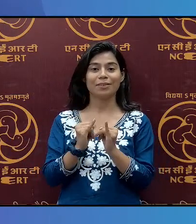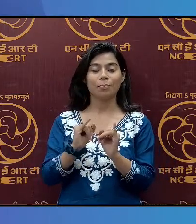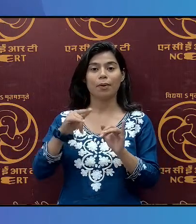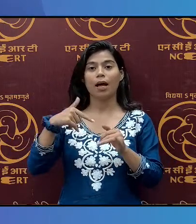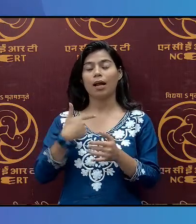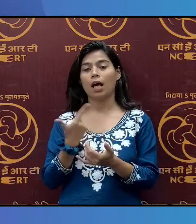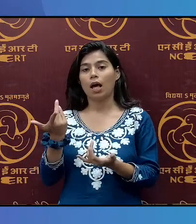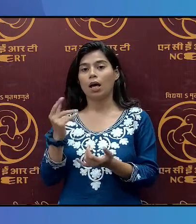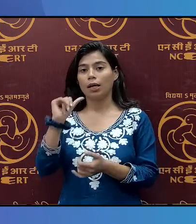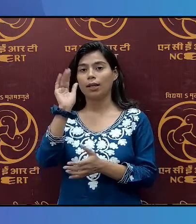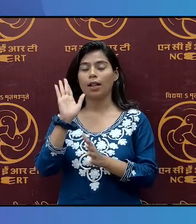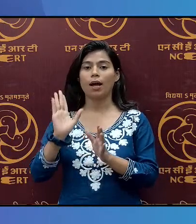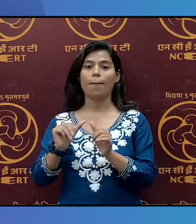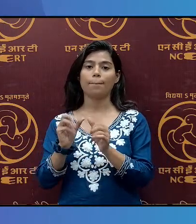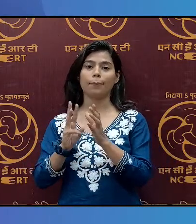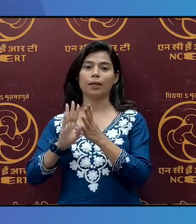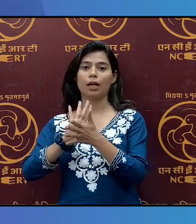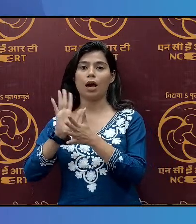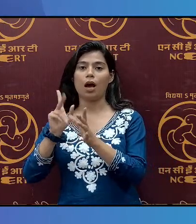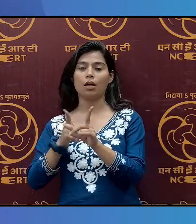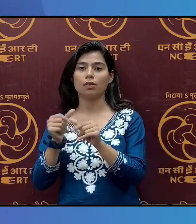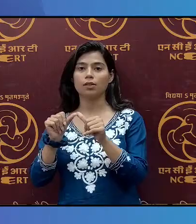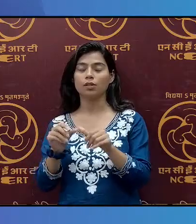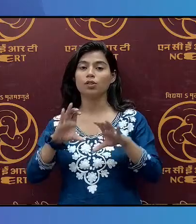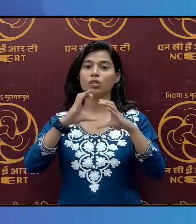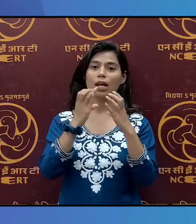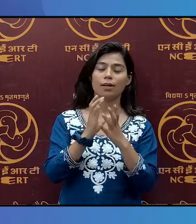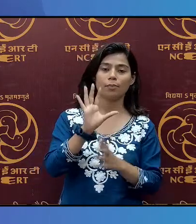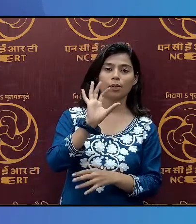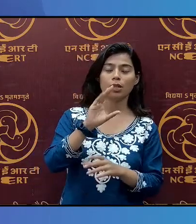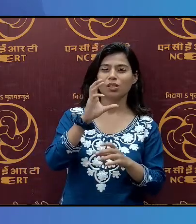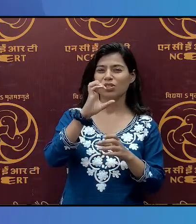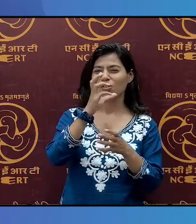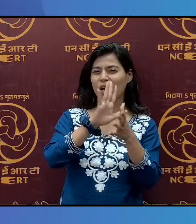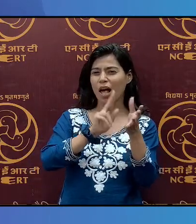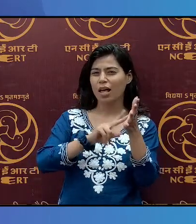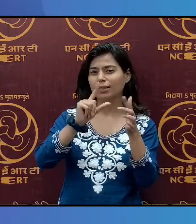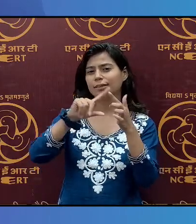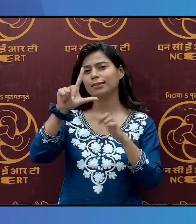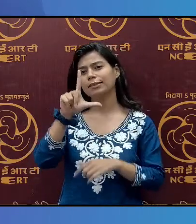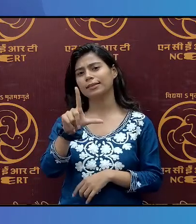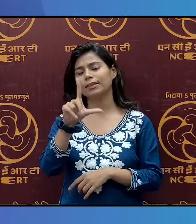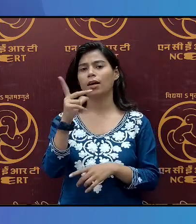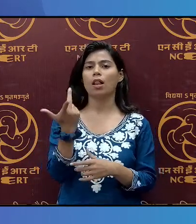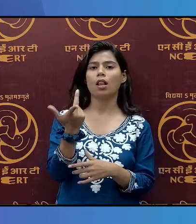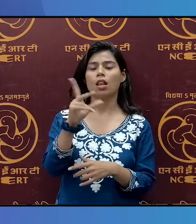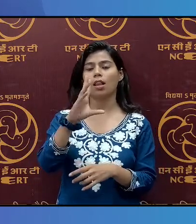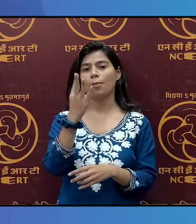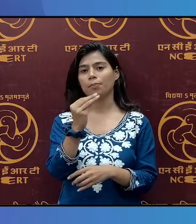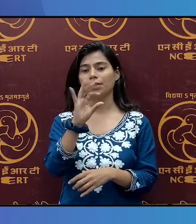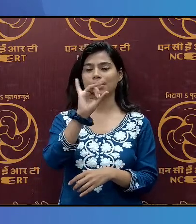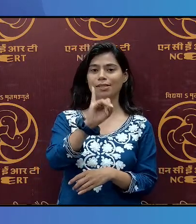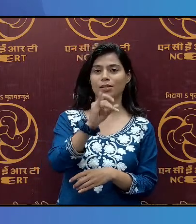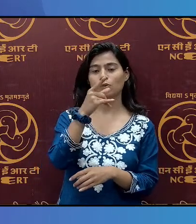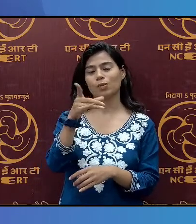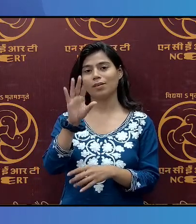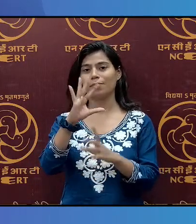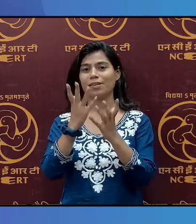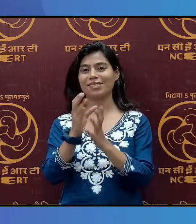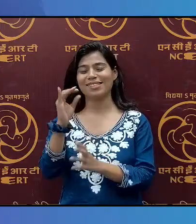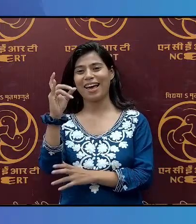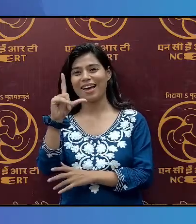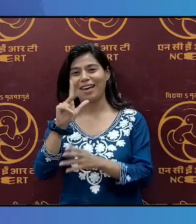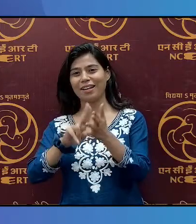eVidya channels, channel number 6 to channel number 12, and also on our official YouTube channel. These are NCERT official